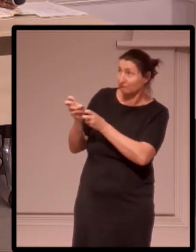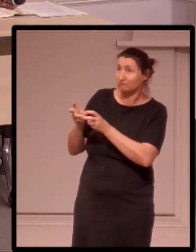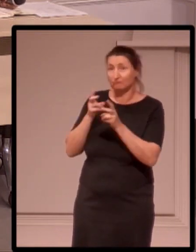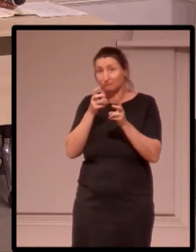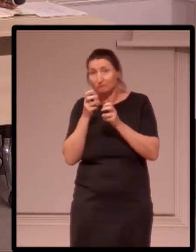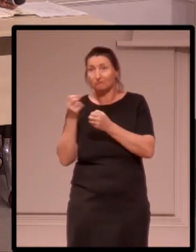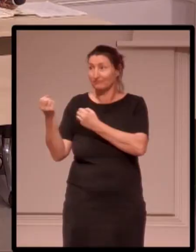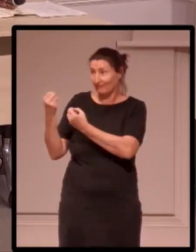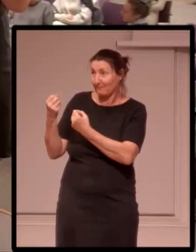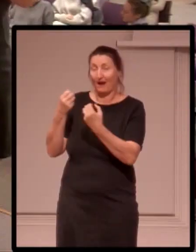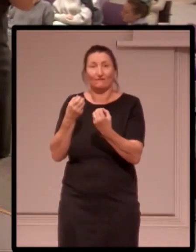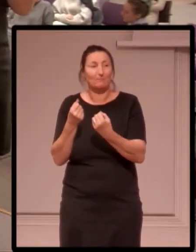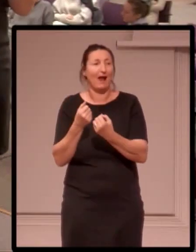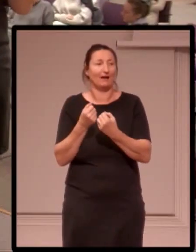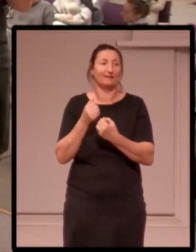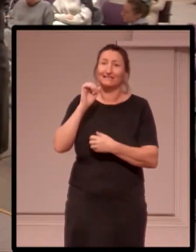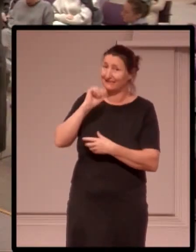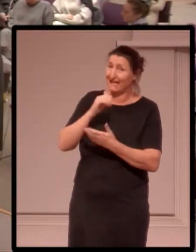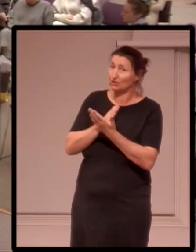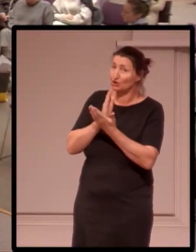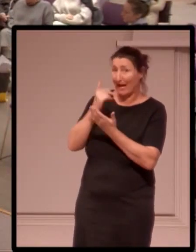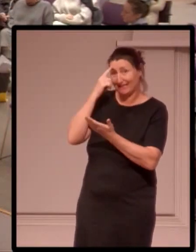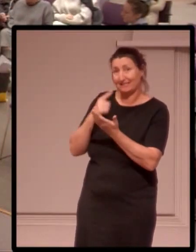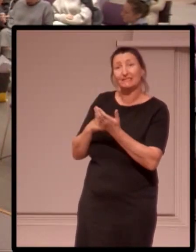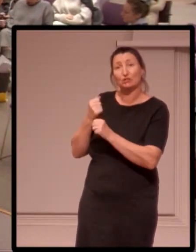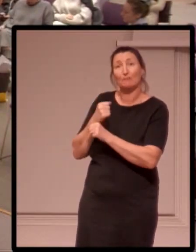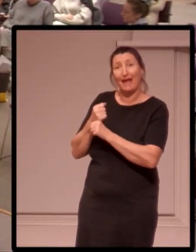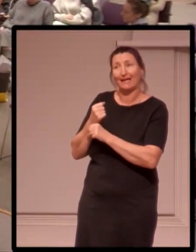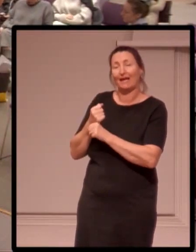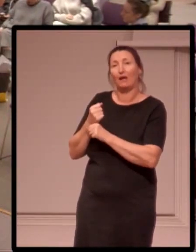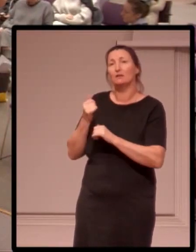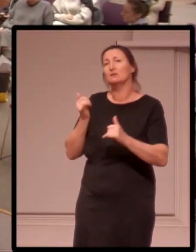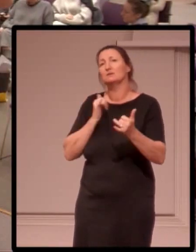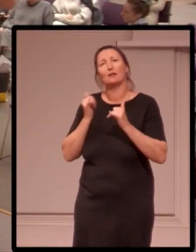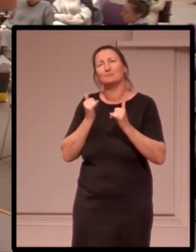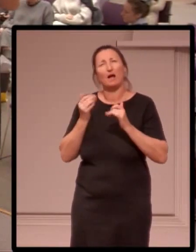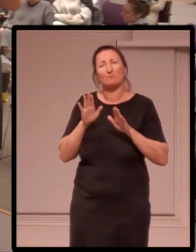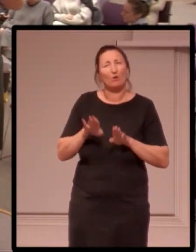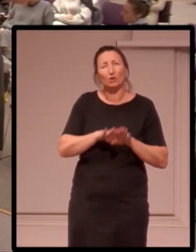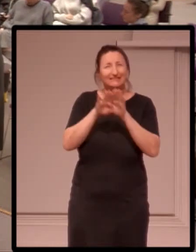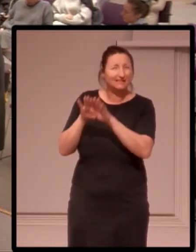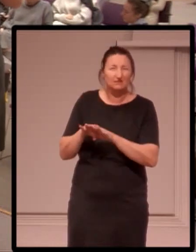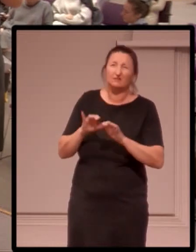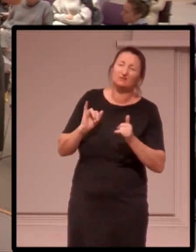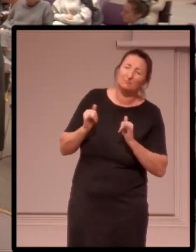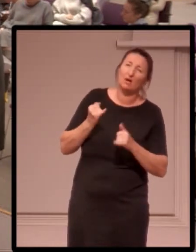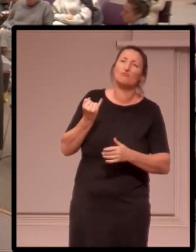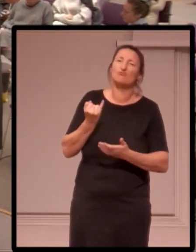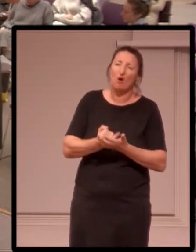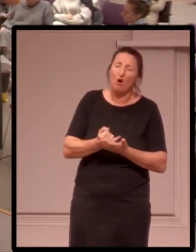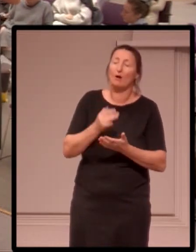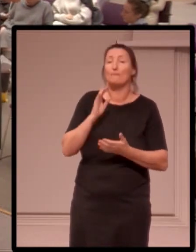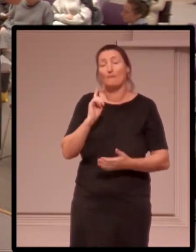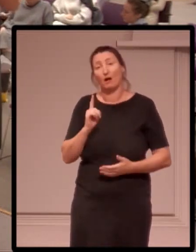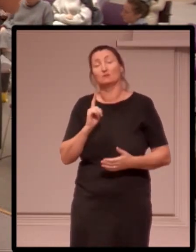people. We promote shared decision making. I don't think we always get it right, and we don't do it consistently. But I am